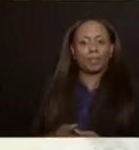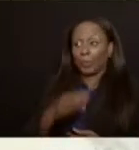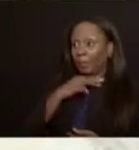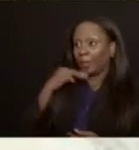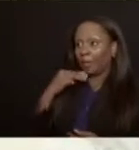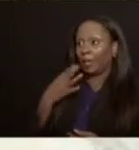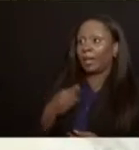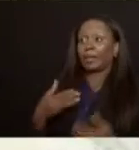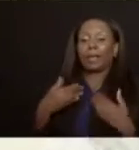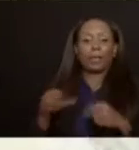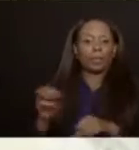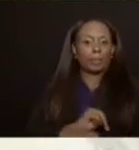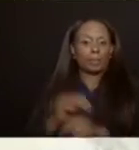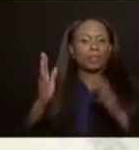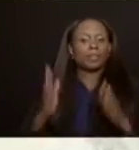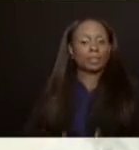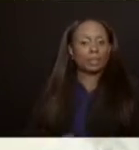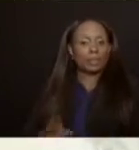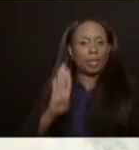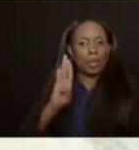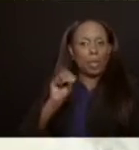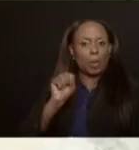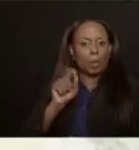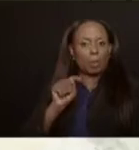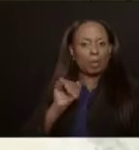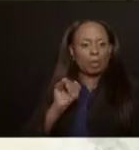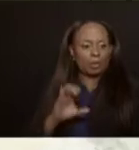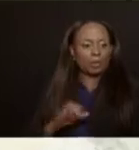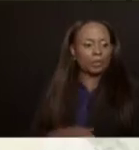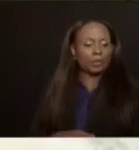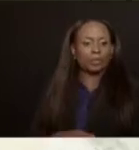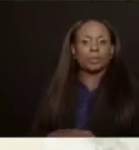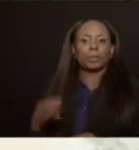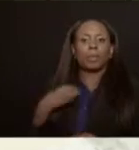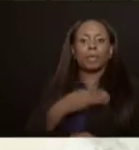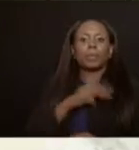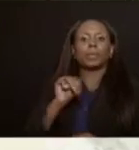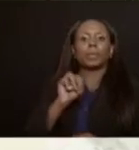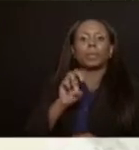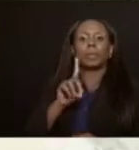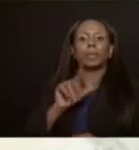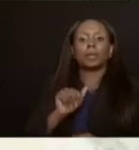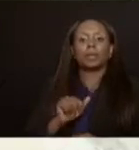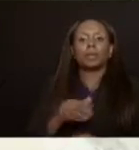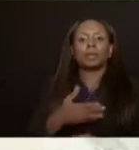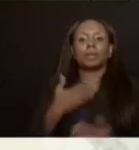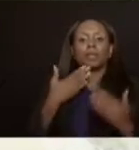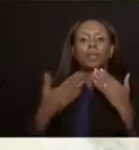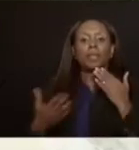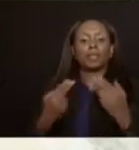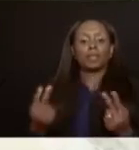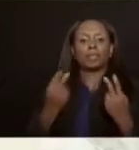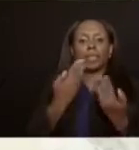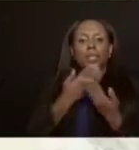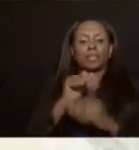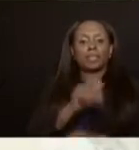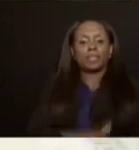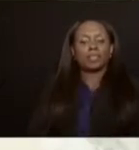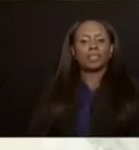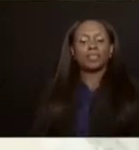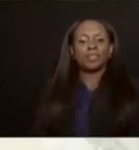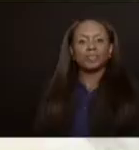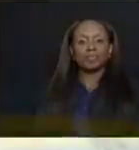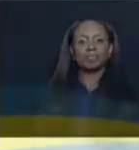Amor-Mottley, and the Minister of Health and Wellness, Lieutenant Colonel the Honourable Jeffrey Bostic, members of the media, and you at home for joining. Good evening.